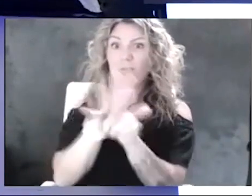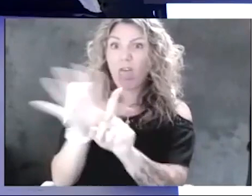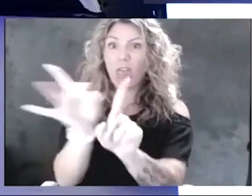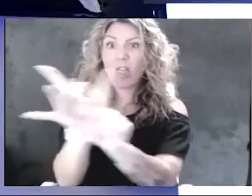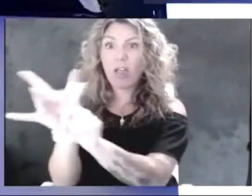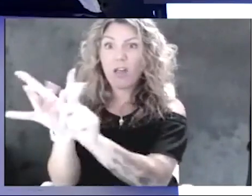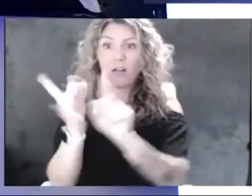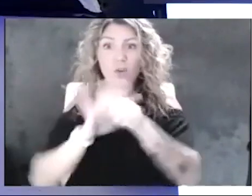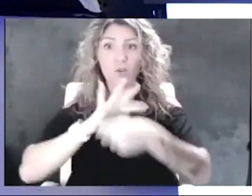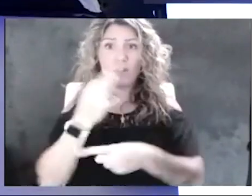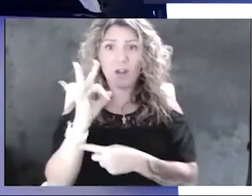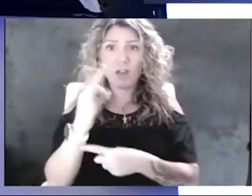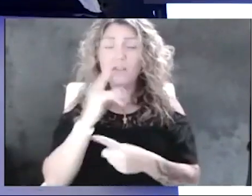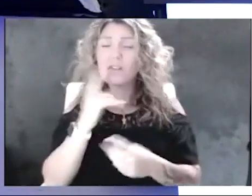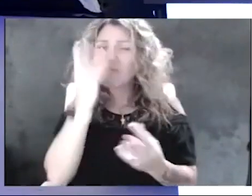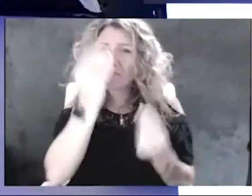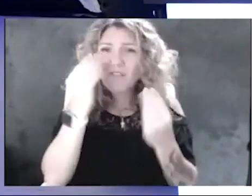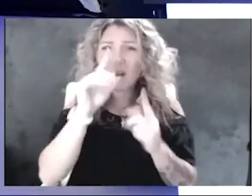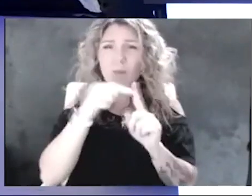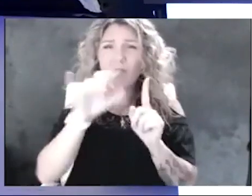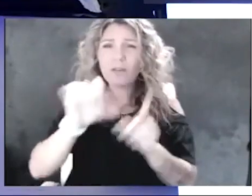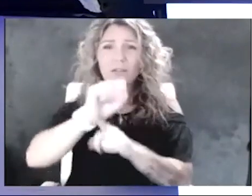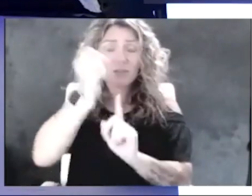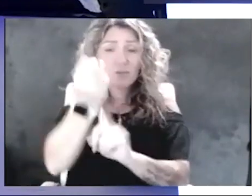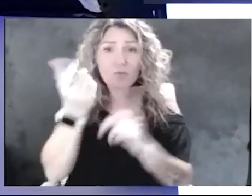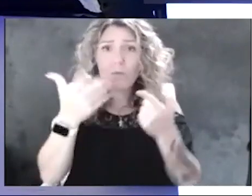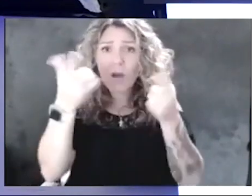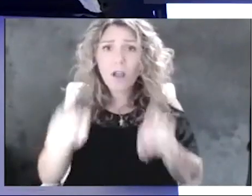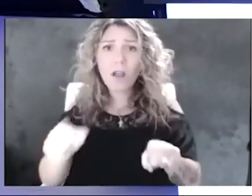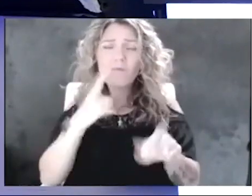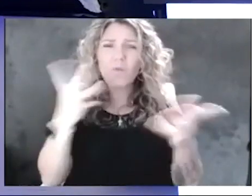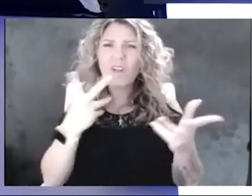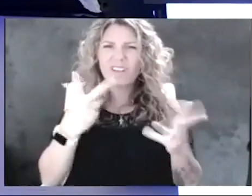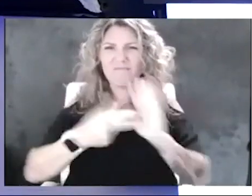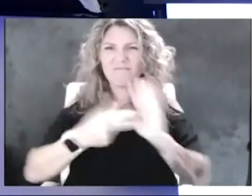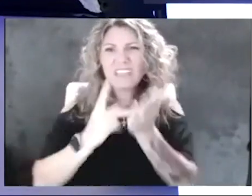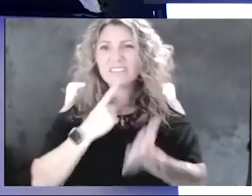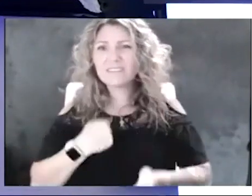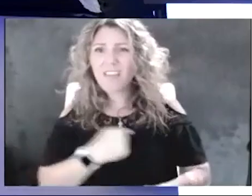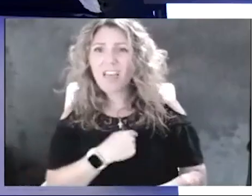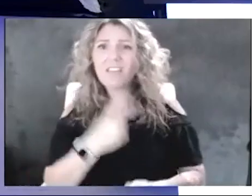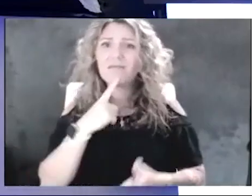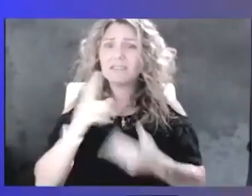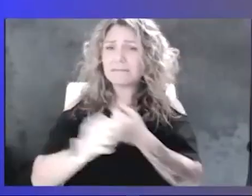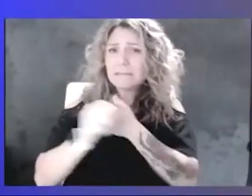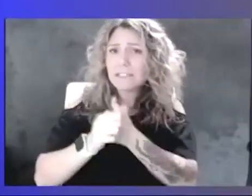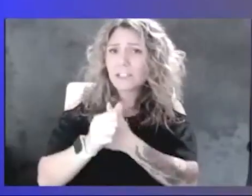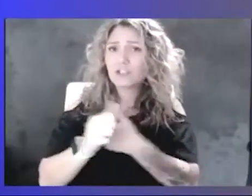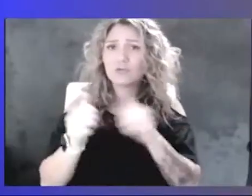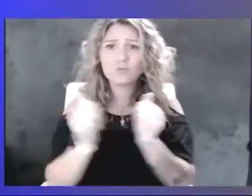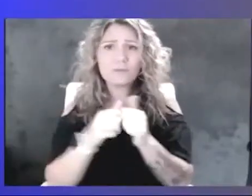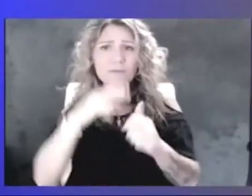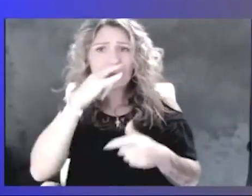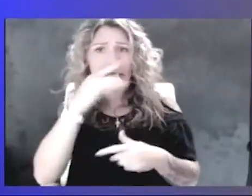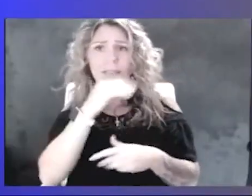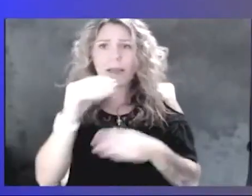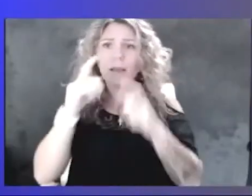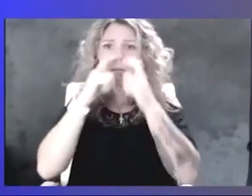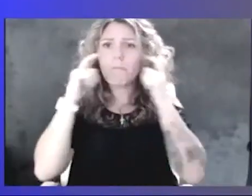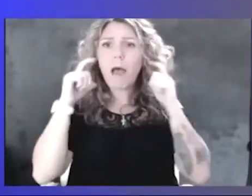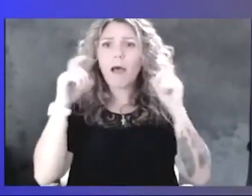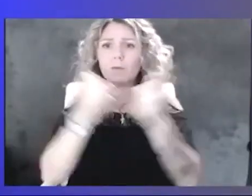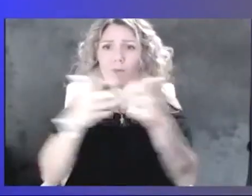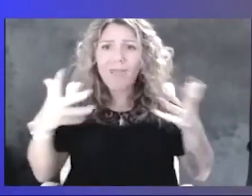what you think happened in that situation. What does that tell us as far as the danger to kids from COVID-19 and being in school? So, I mean, I think it tells us that we